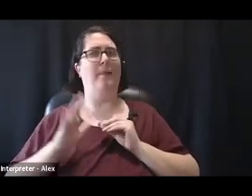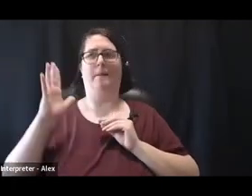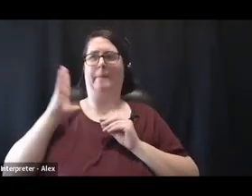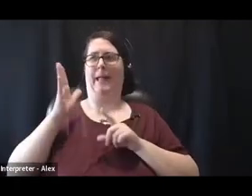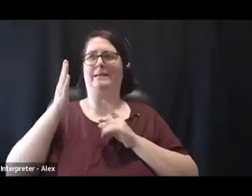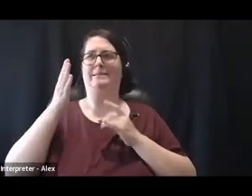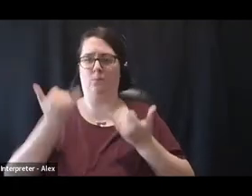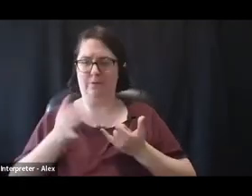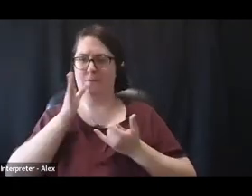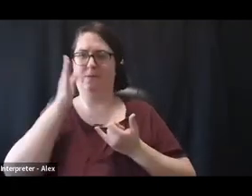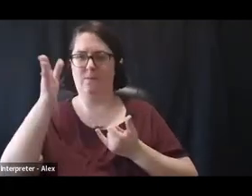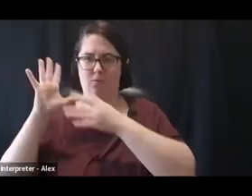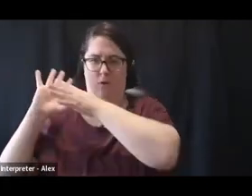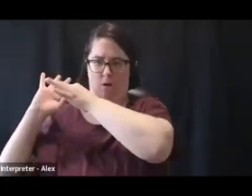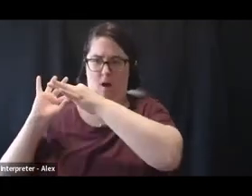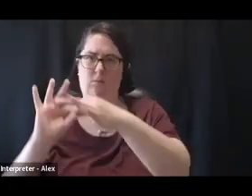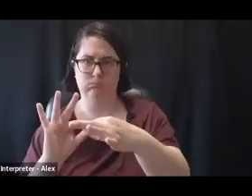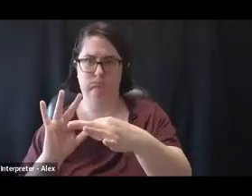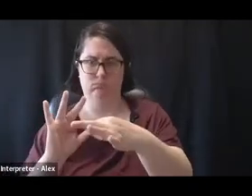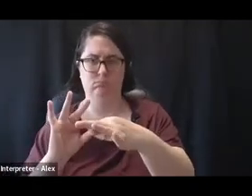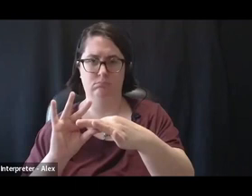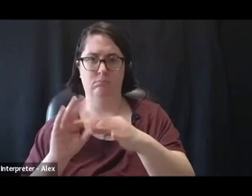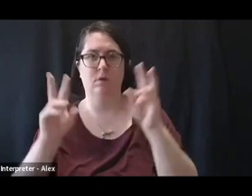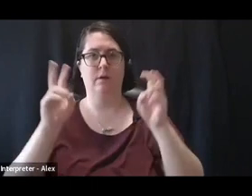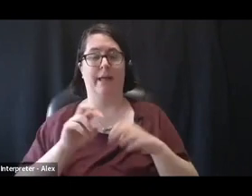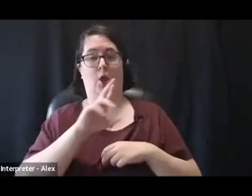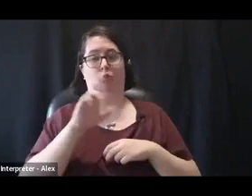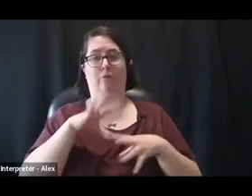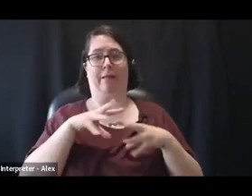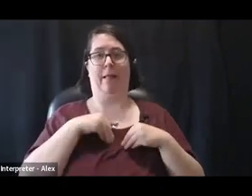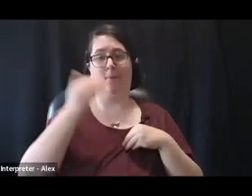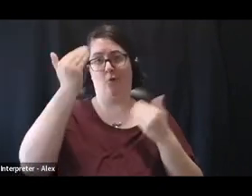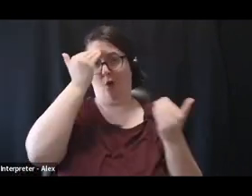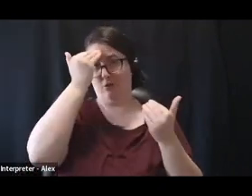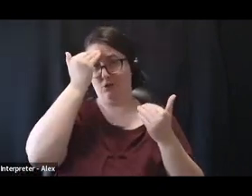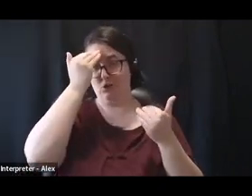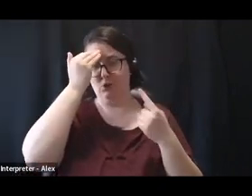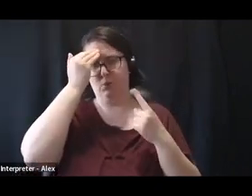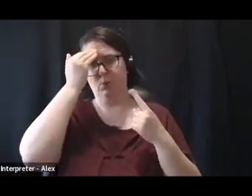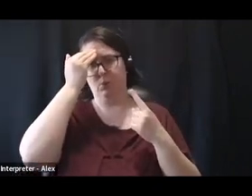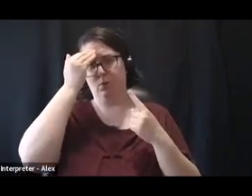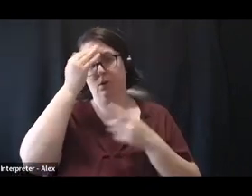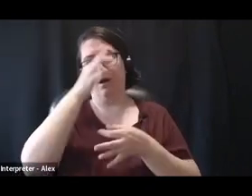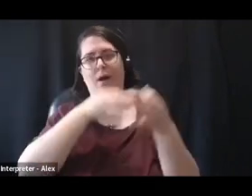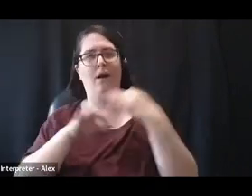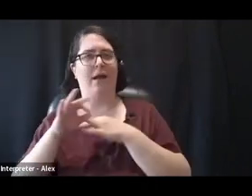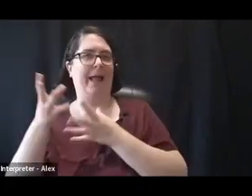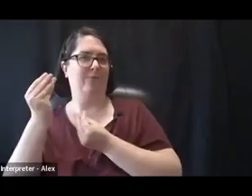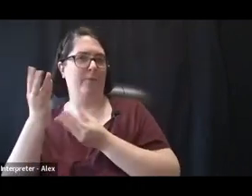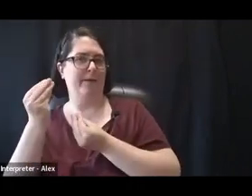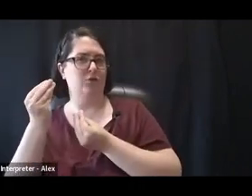and the future. And there really is this difference between reclaiming knowledge and, you know, information